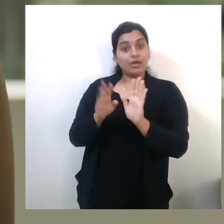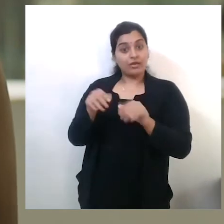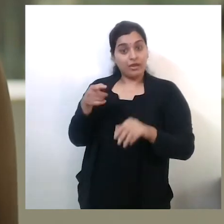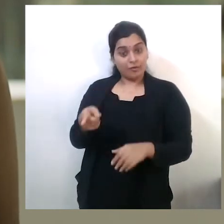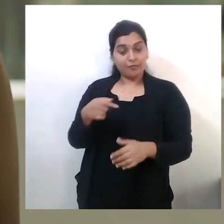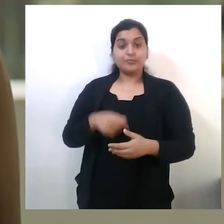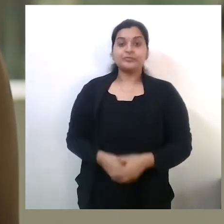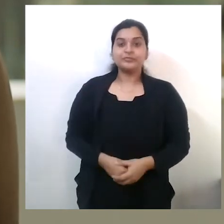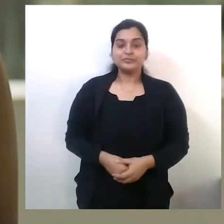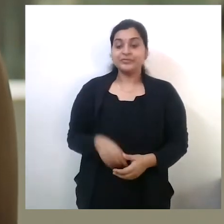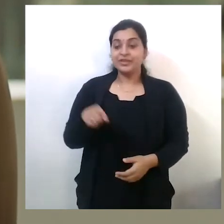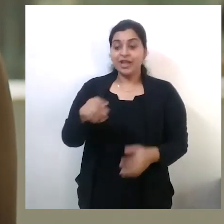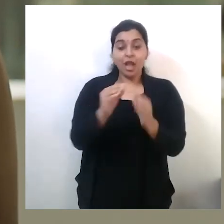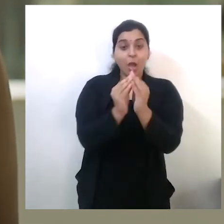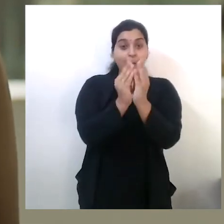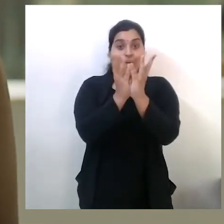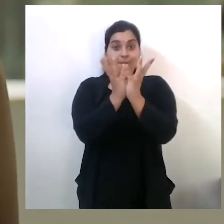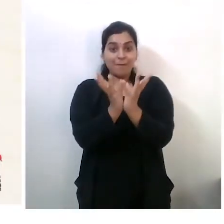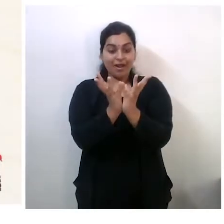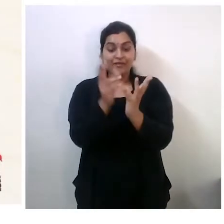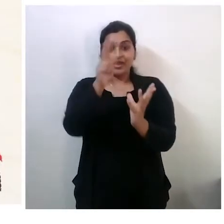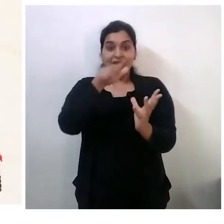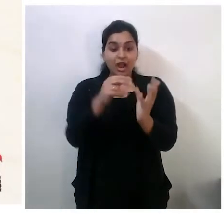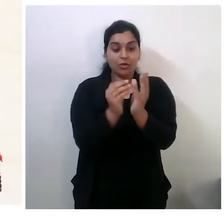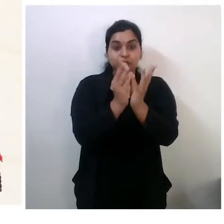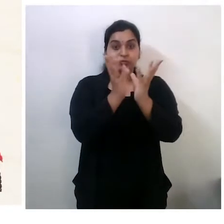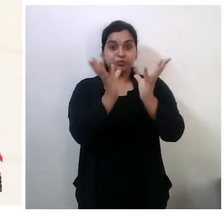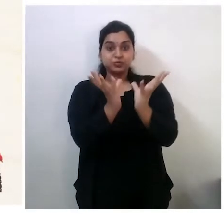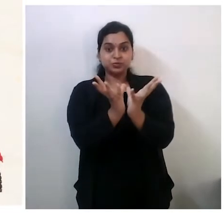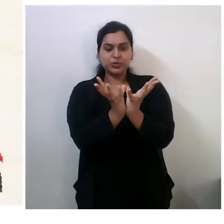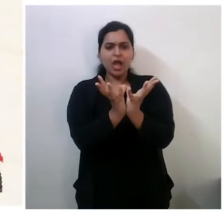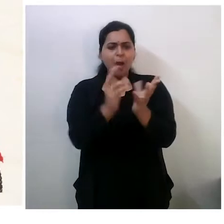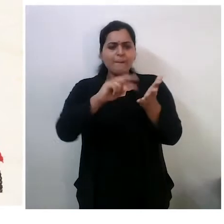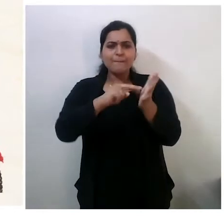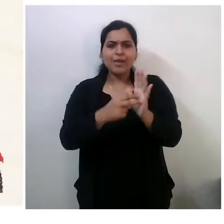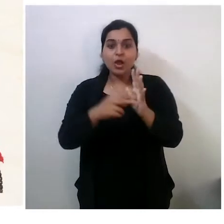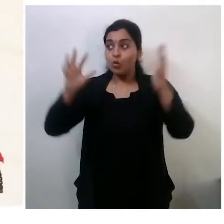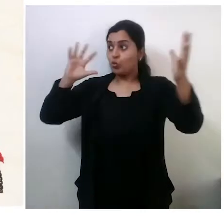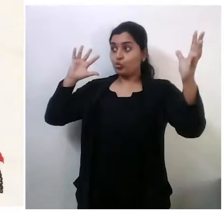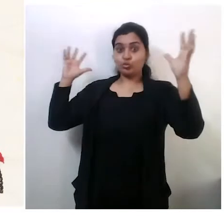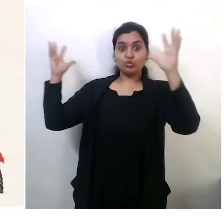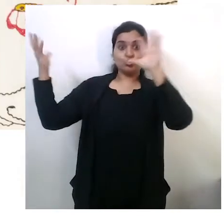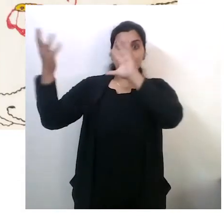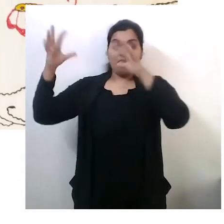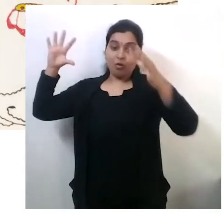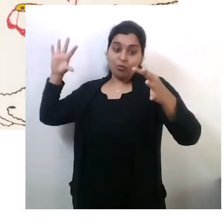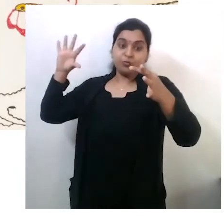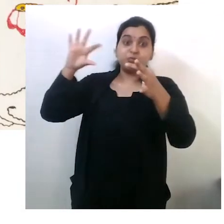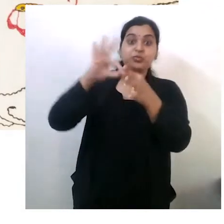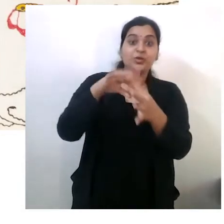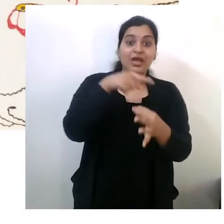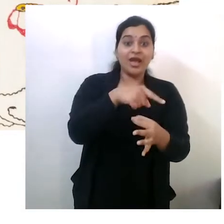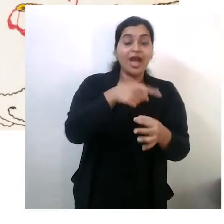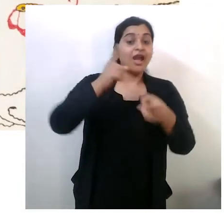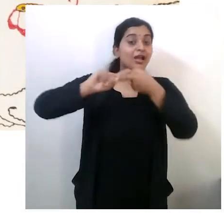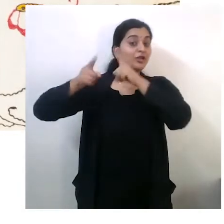Stella Kramrisch observes that the 8-petaled blooming flowers in a Kantha has an entire universe contained in it. This Kantha